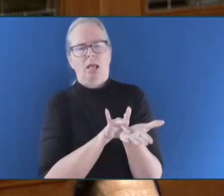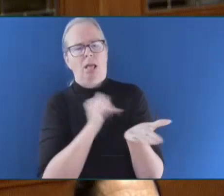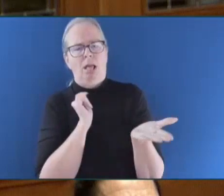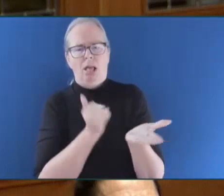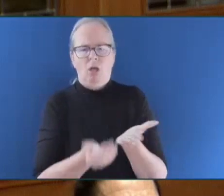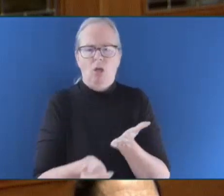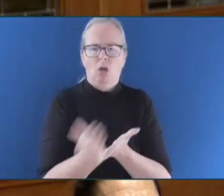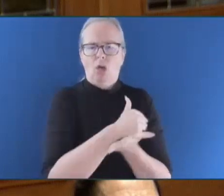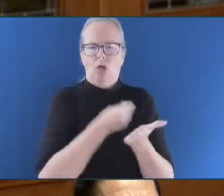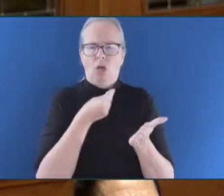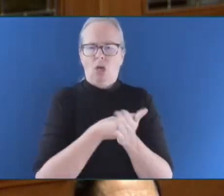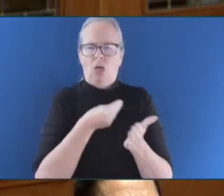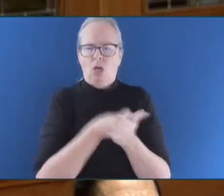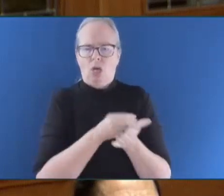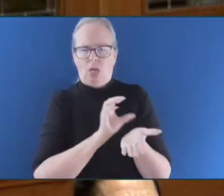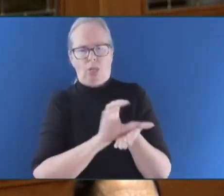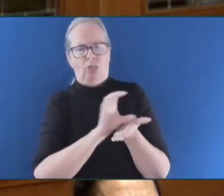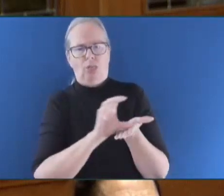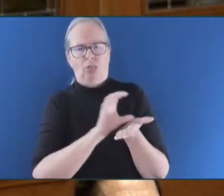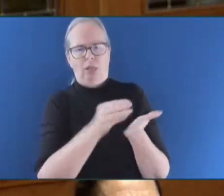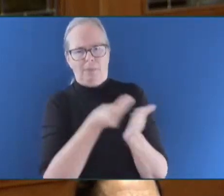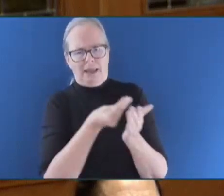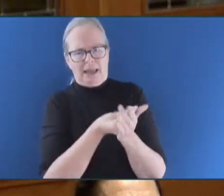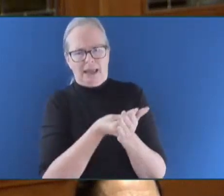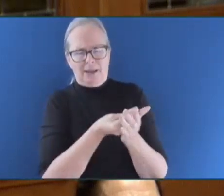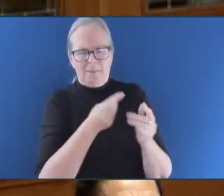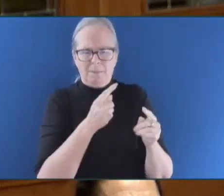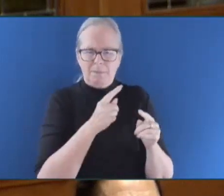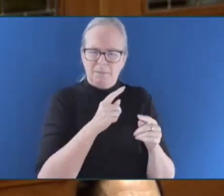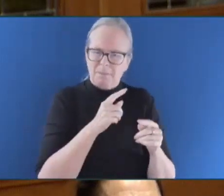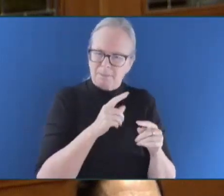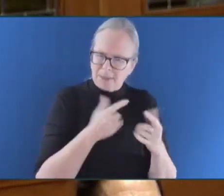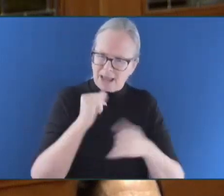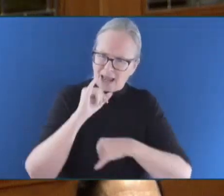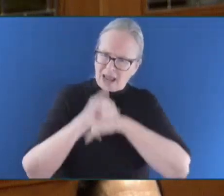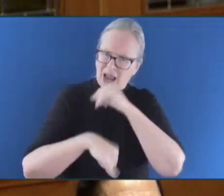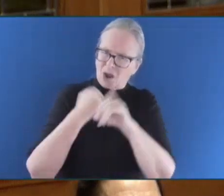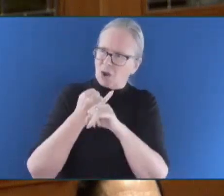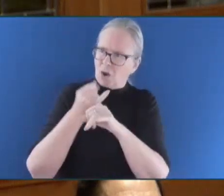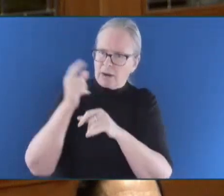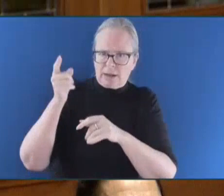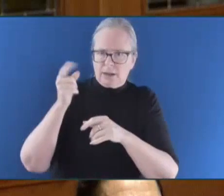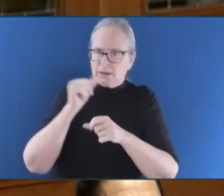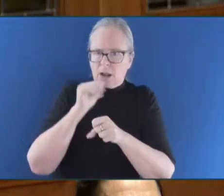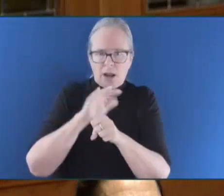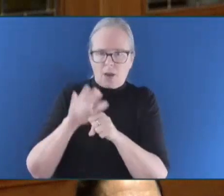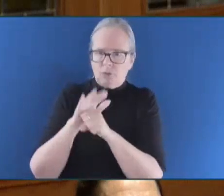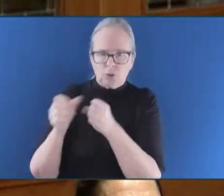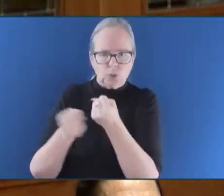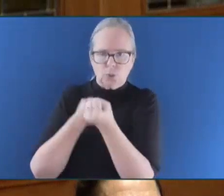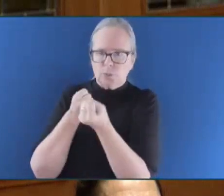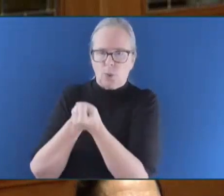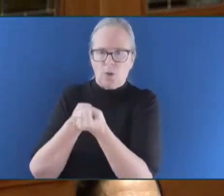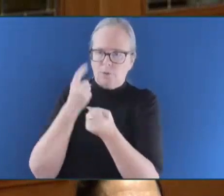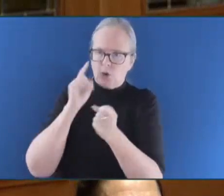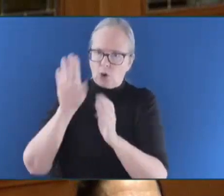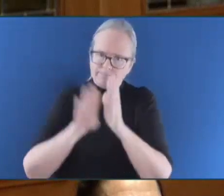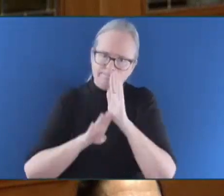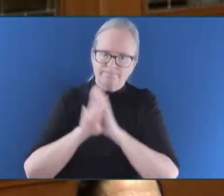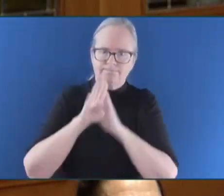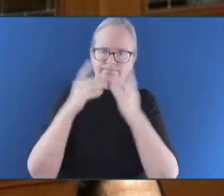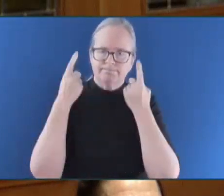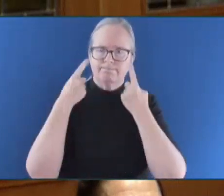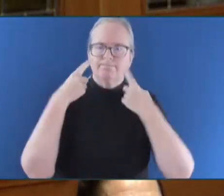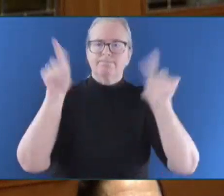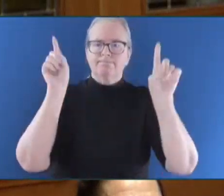them that they don't get the supports they need to succeed. Honourable Speaker, to the Minister of Post-Secondary Education, BC is becoming